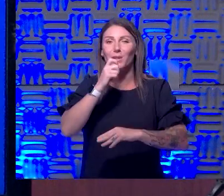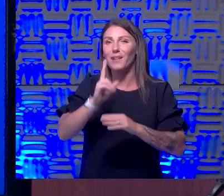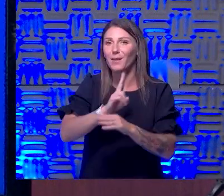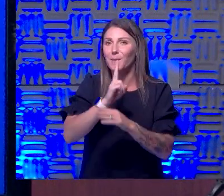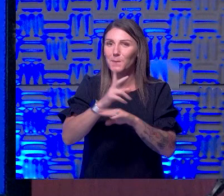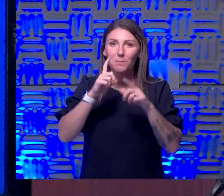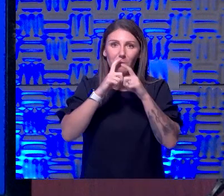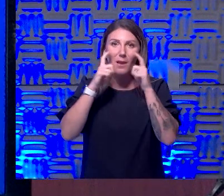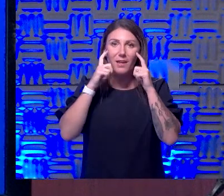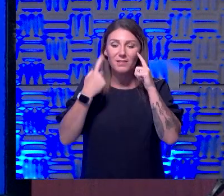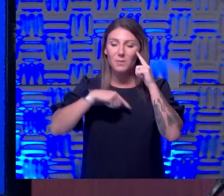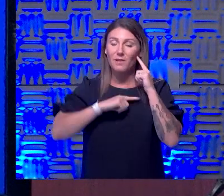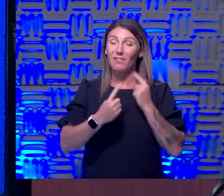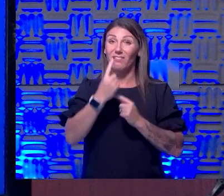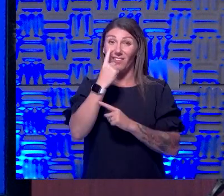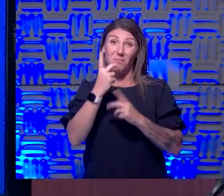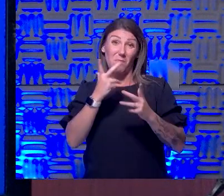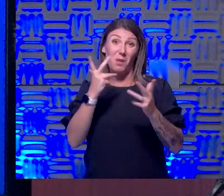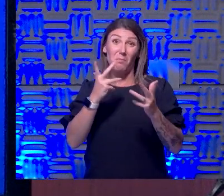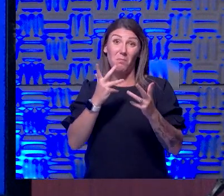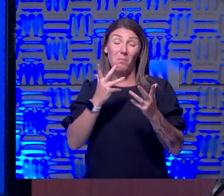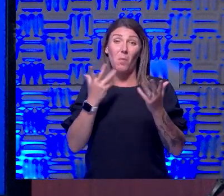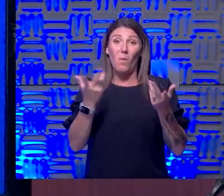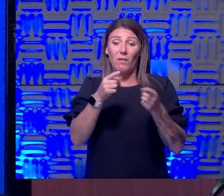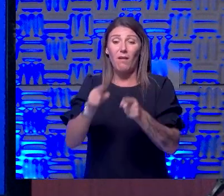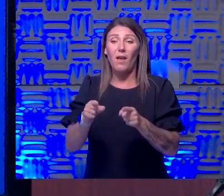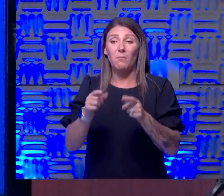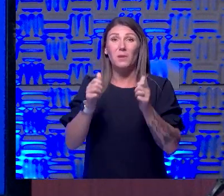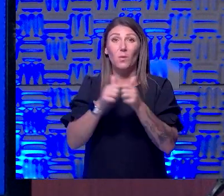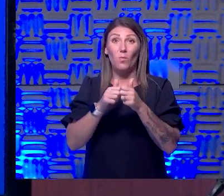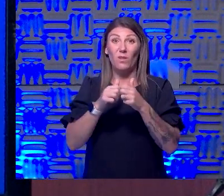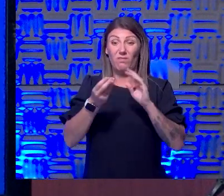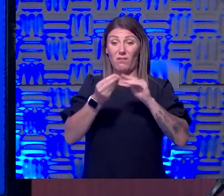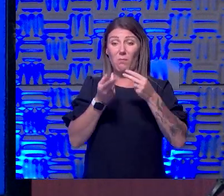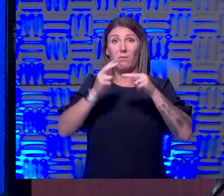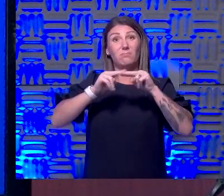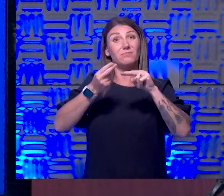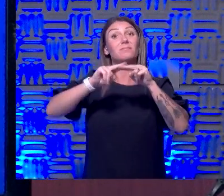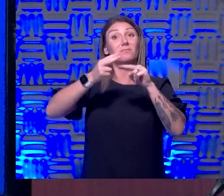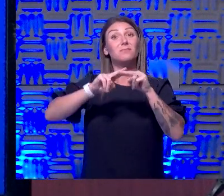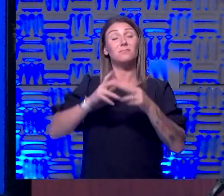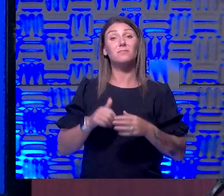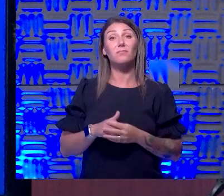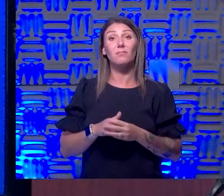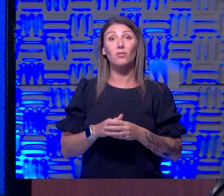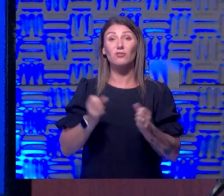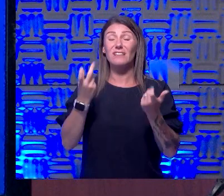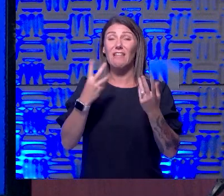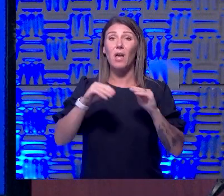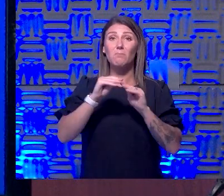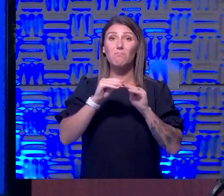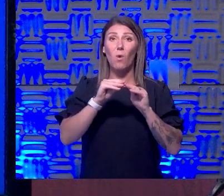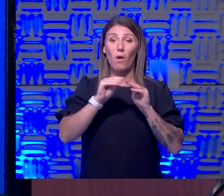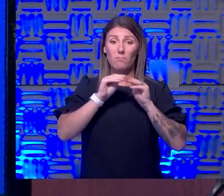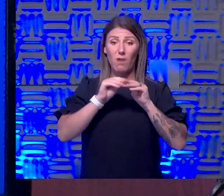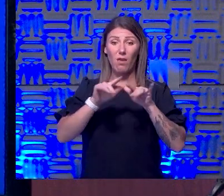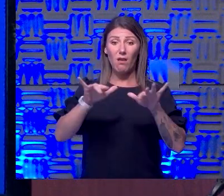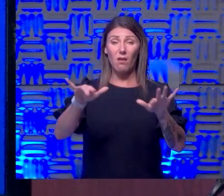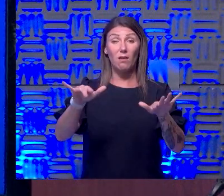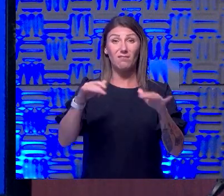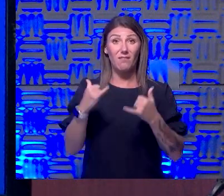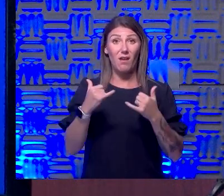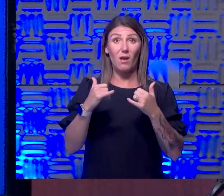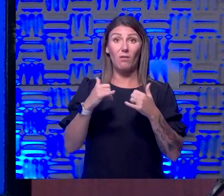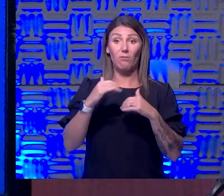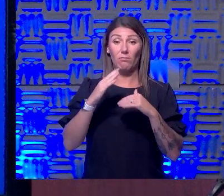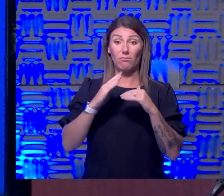them, and we think that this may be contributing to the problem. There's a lot more transmission, a lot more cases in younger